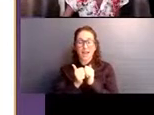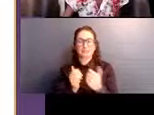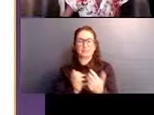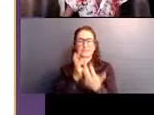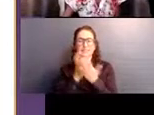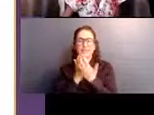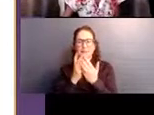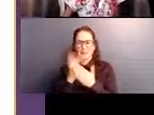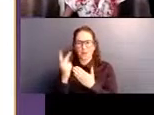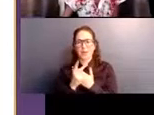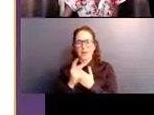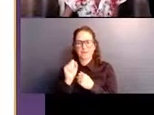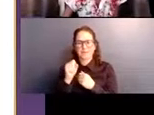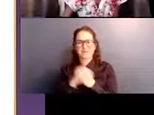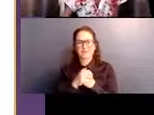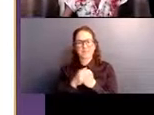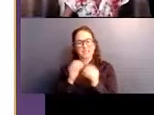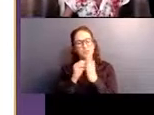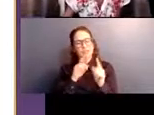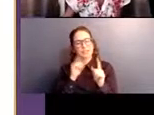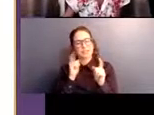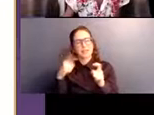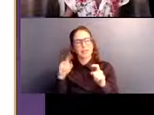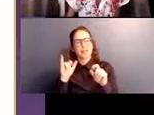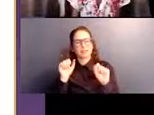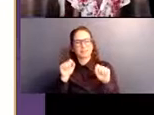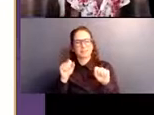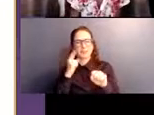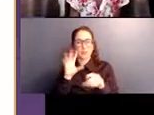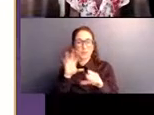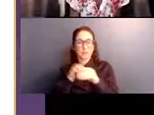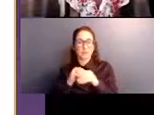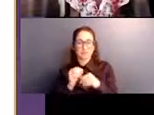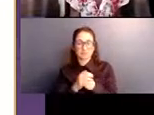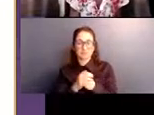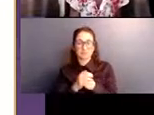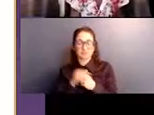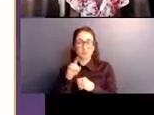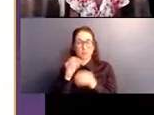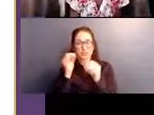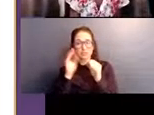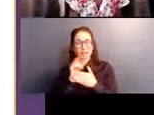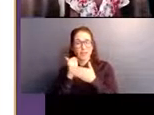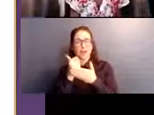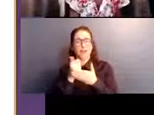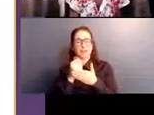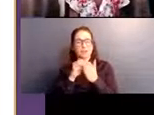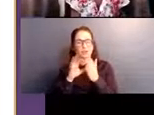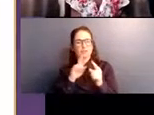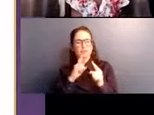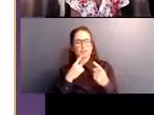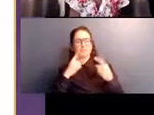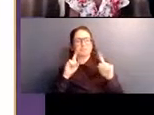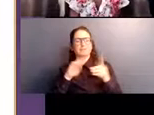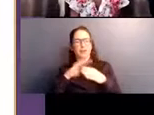your program to give students the ability to participate. So you as a teacher are helping the student meet the outcomes in the best way